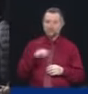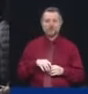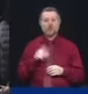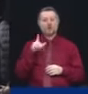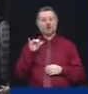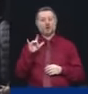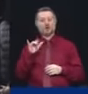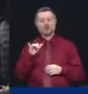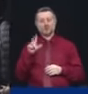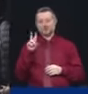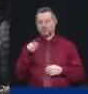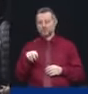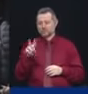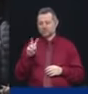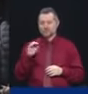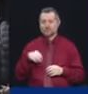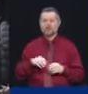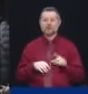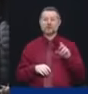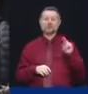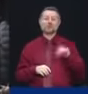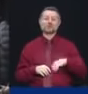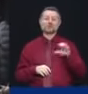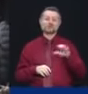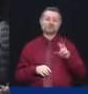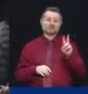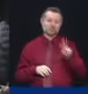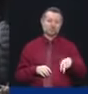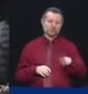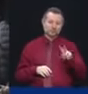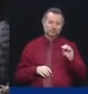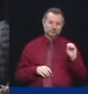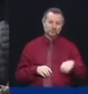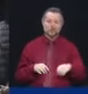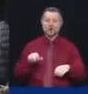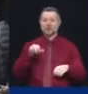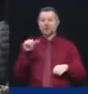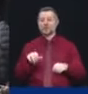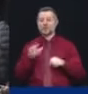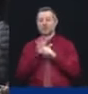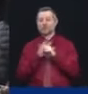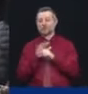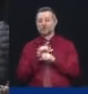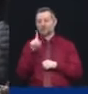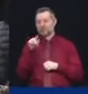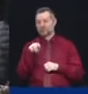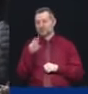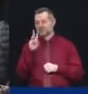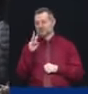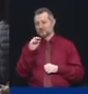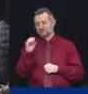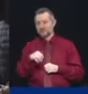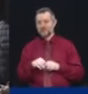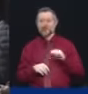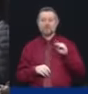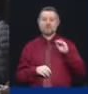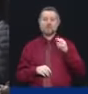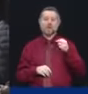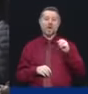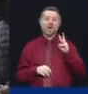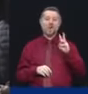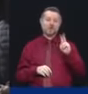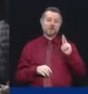2.2, New York City, 2.2, Capital Region, 1.6, Mohawk Valley, 1.4, North